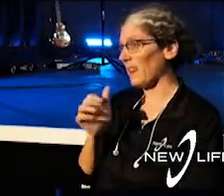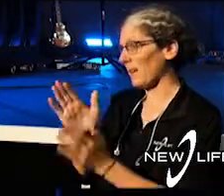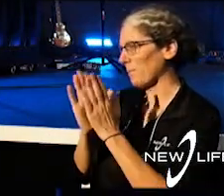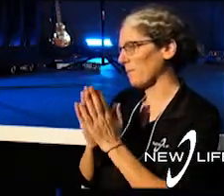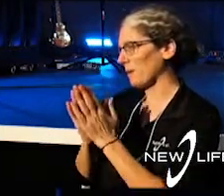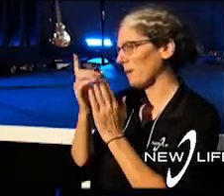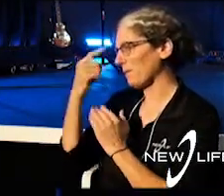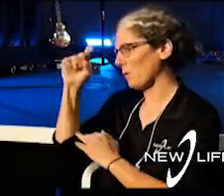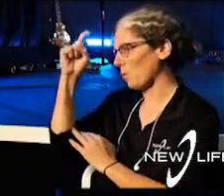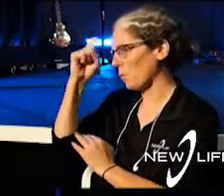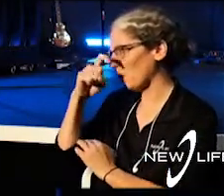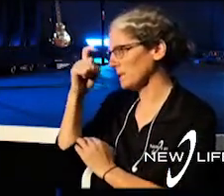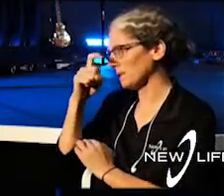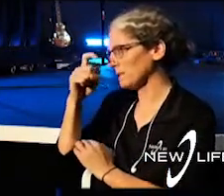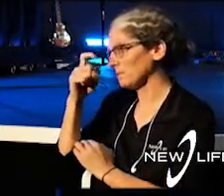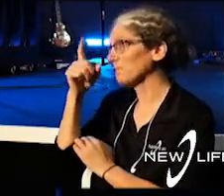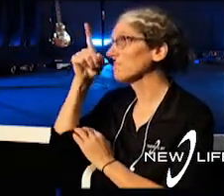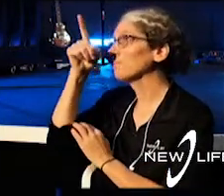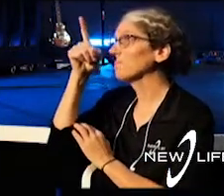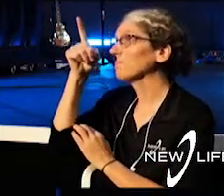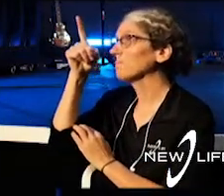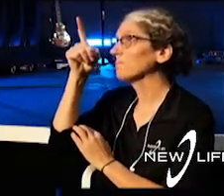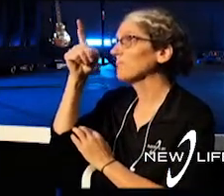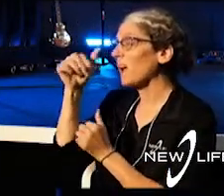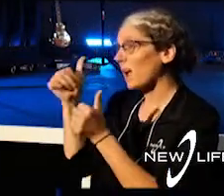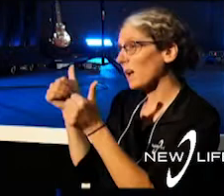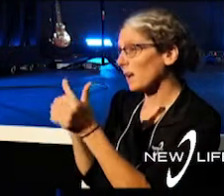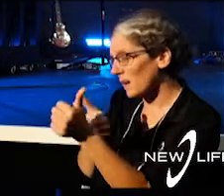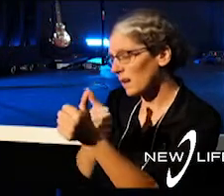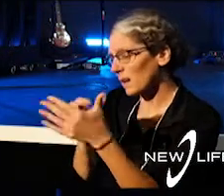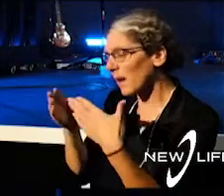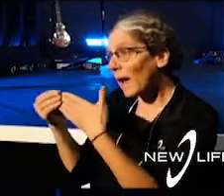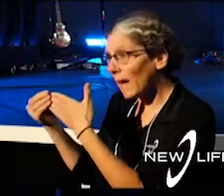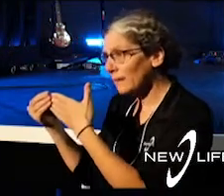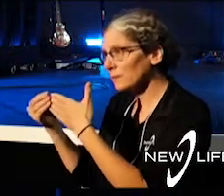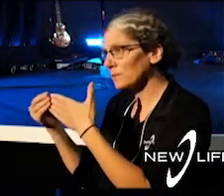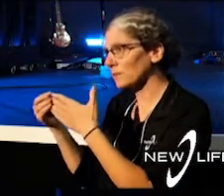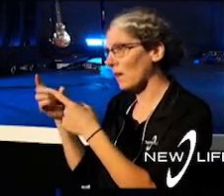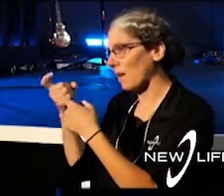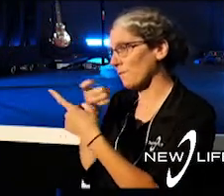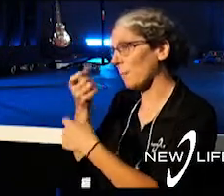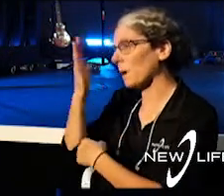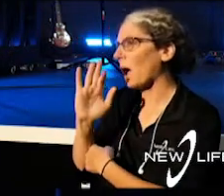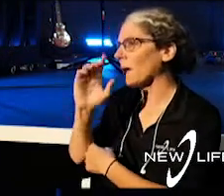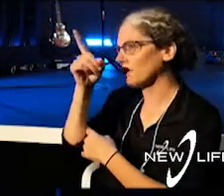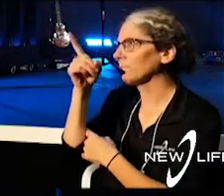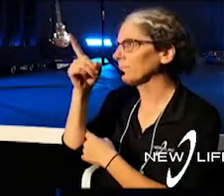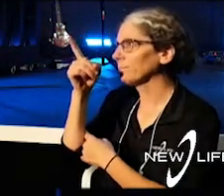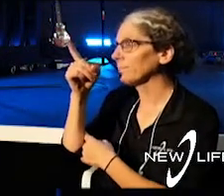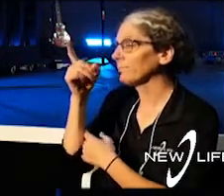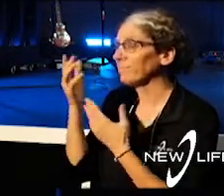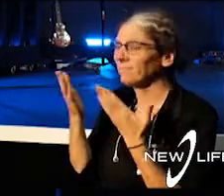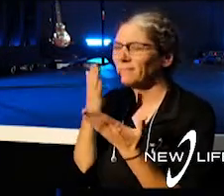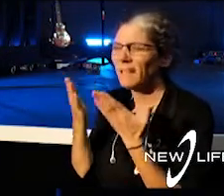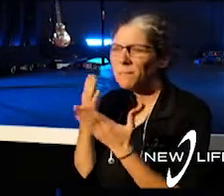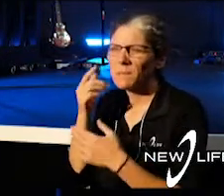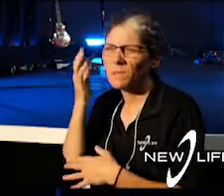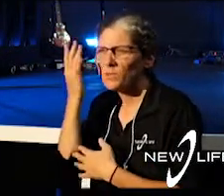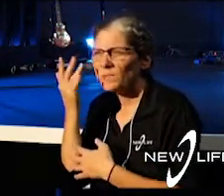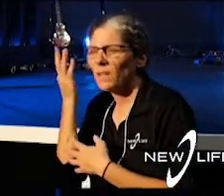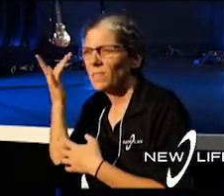wisdom or discernment or guidance from the Lord? It's like, I don't need to pray. I know that I'm